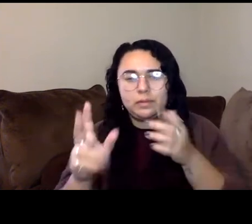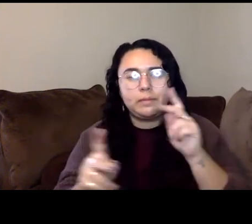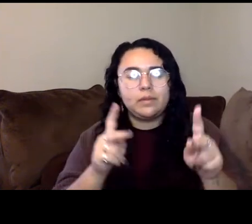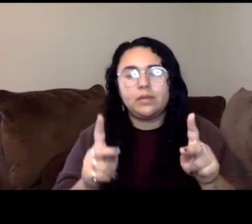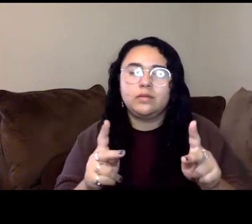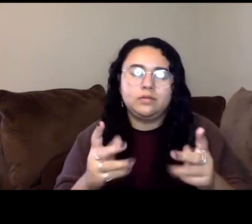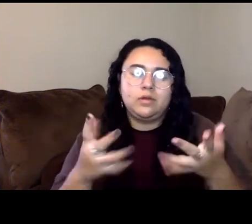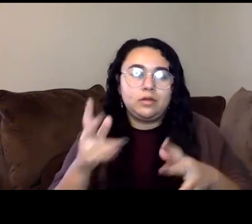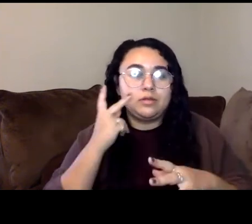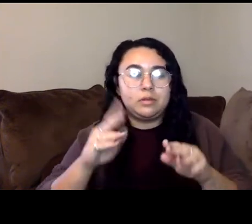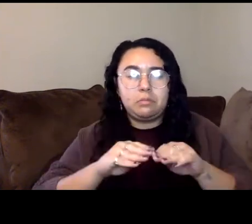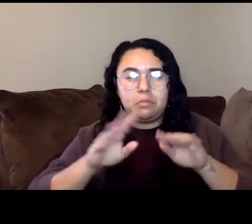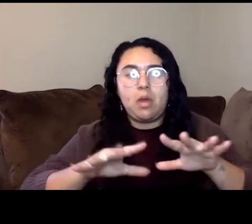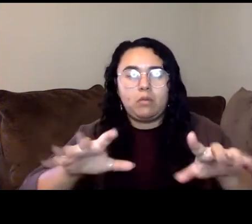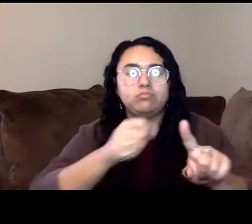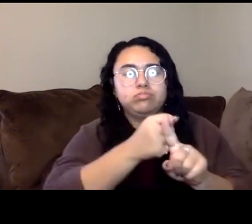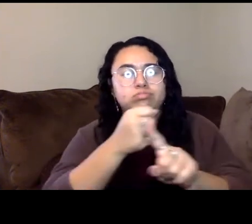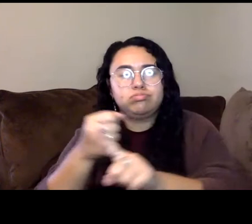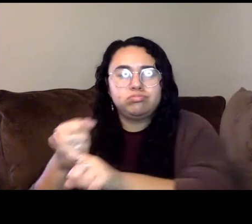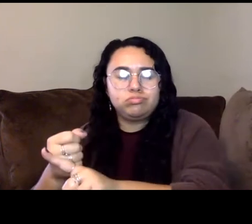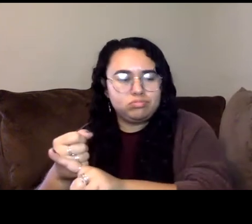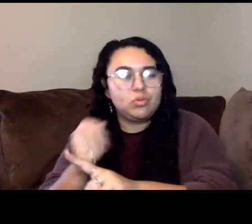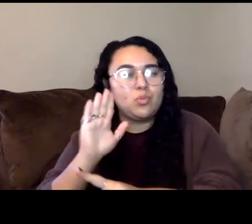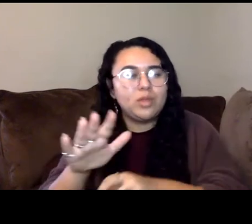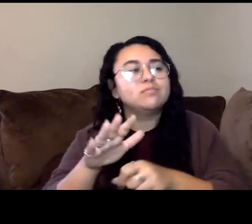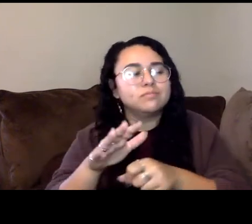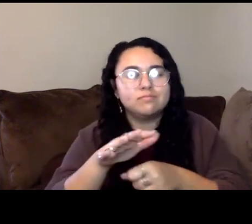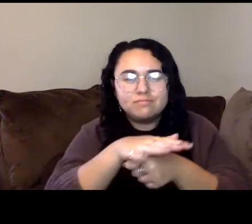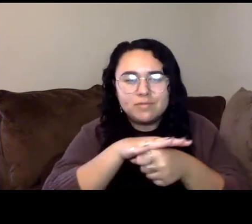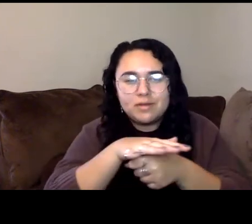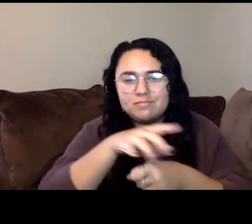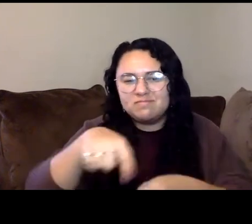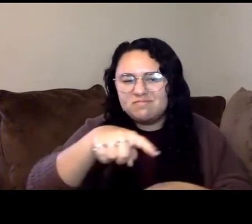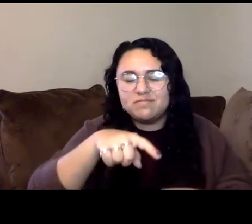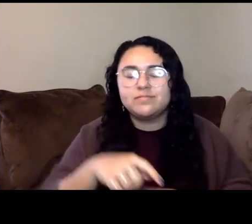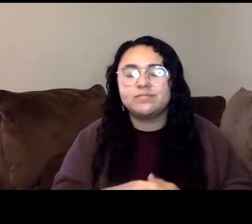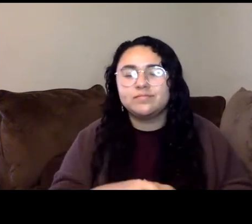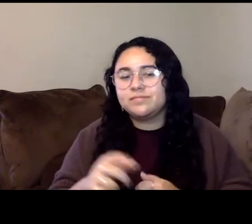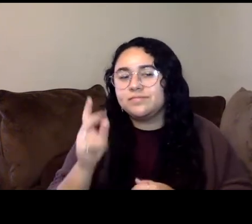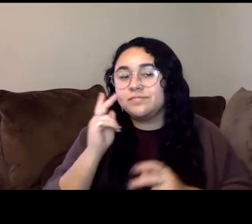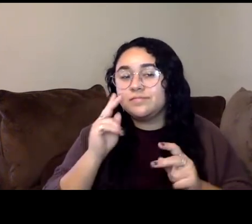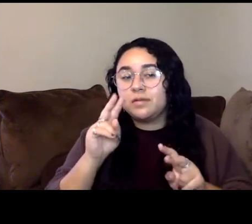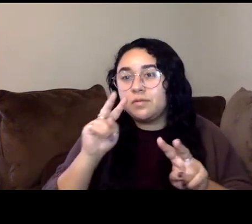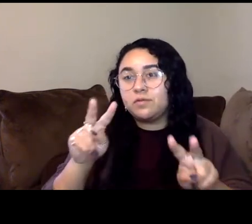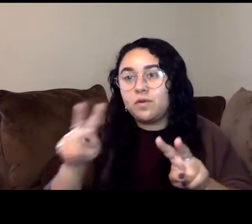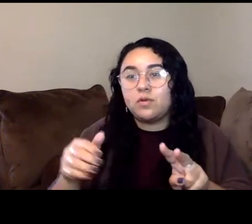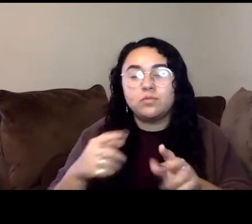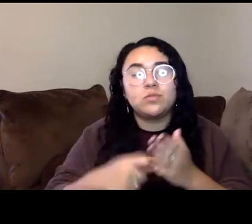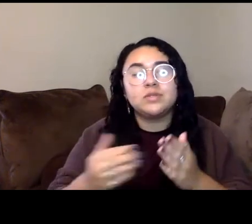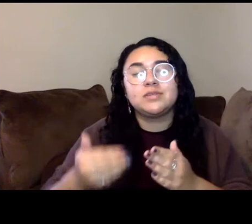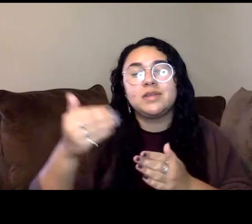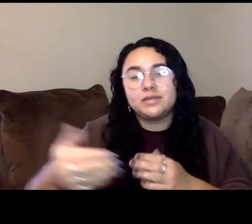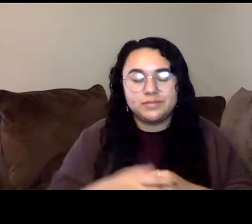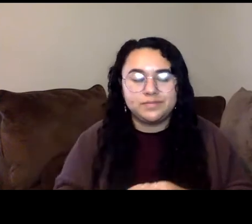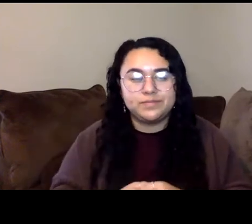already see the ripple effects to the sector and can't wait for what's ahead. All right, so we've talked about two of our